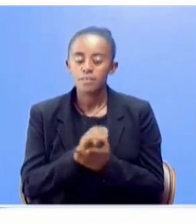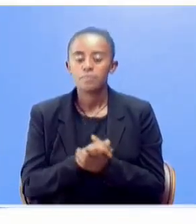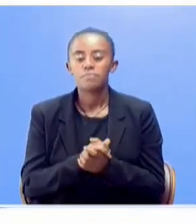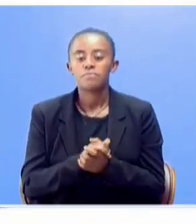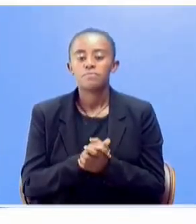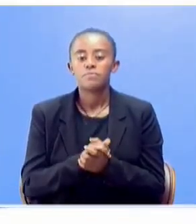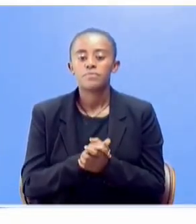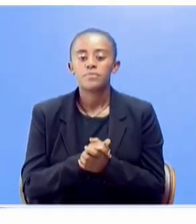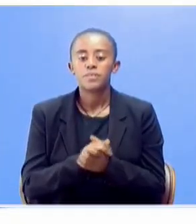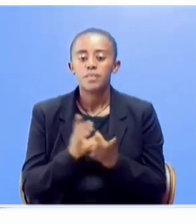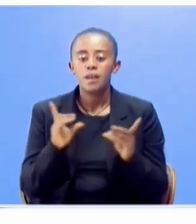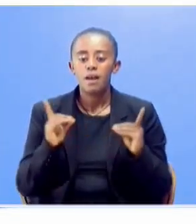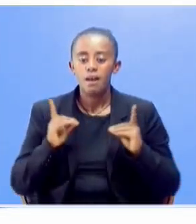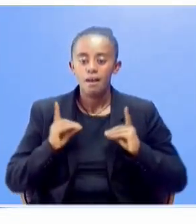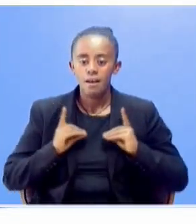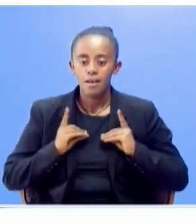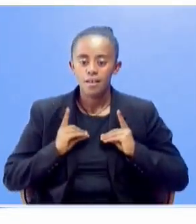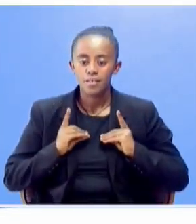had